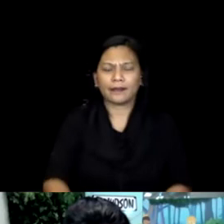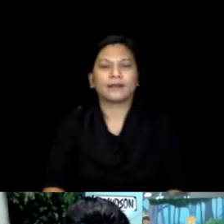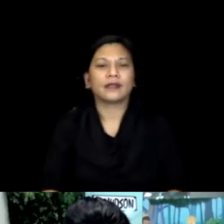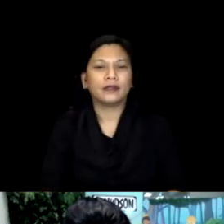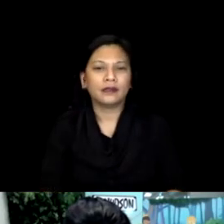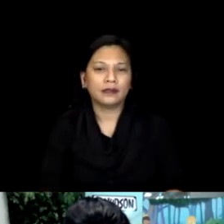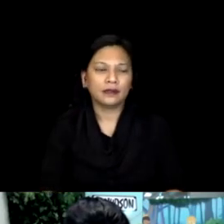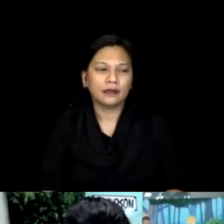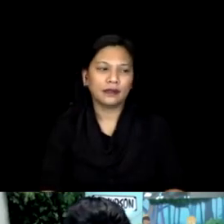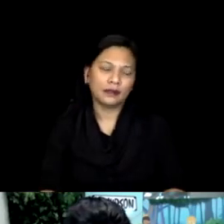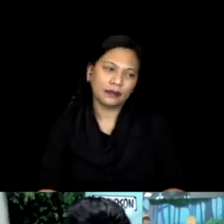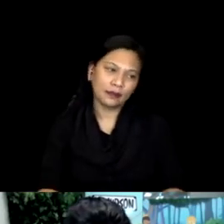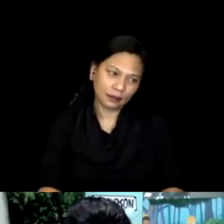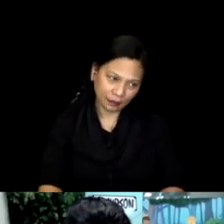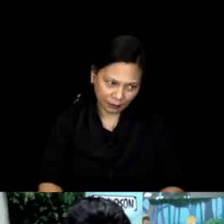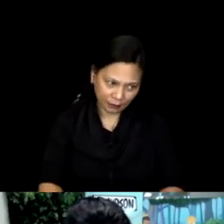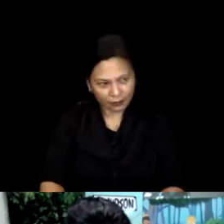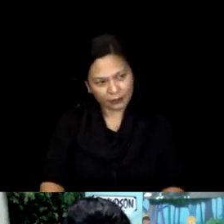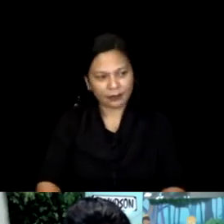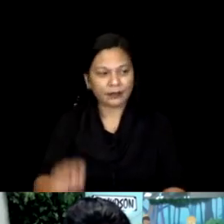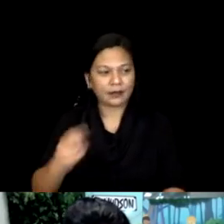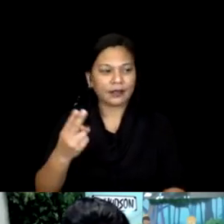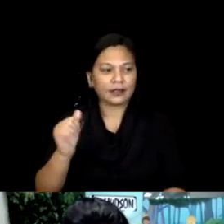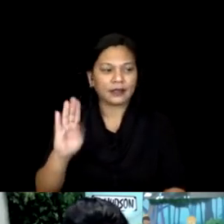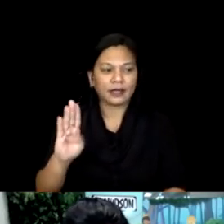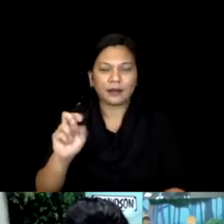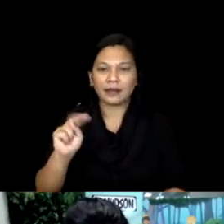Who wants to take that one? I feel like I've been talking.